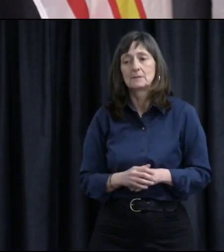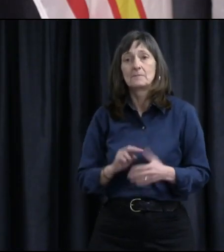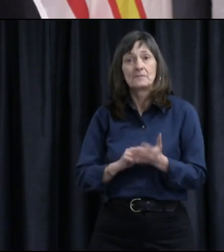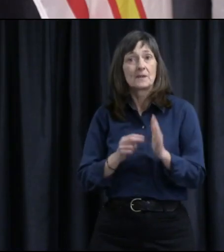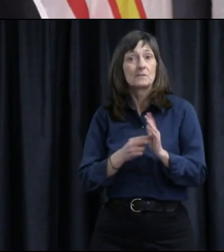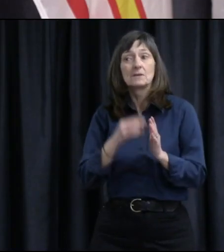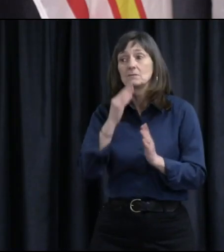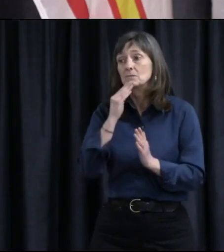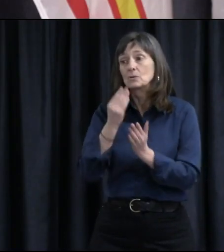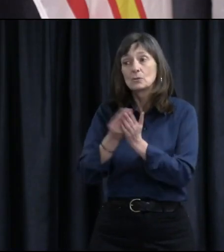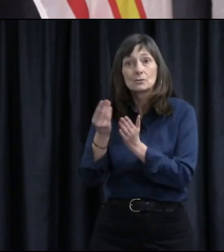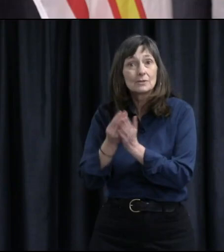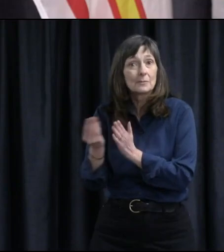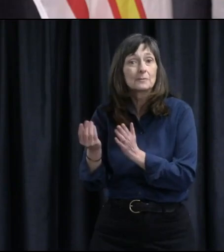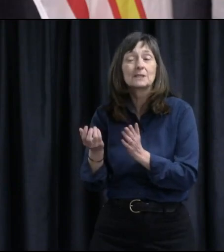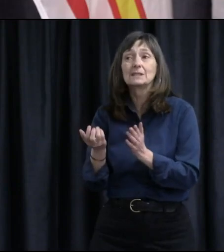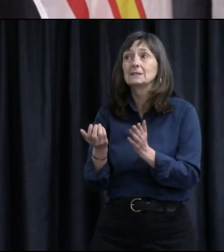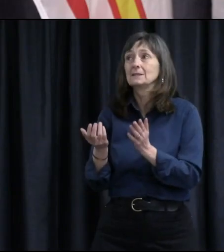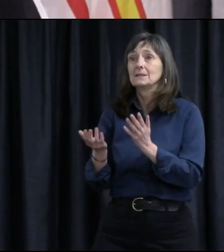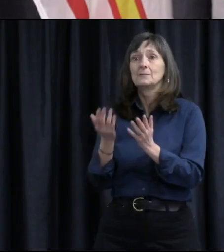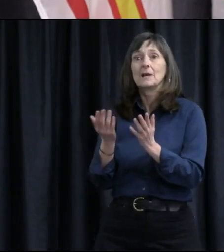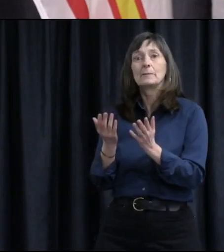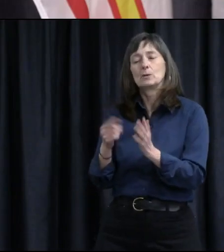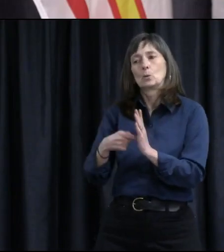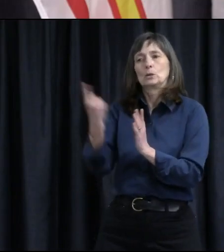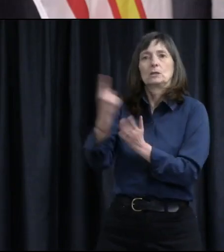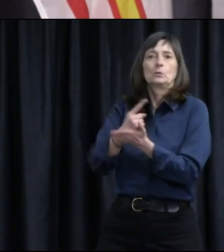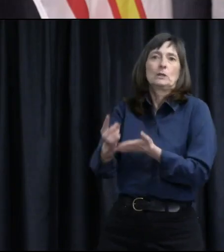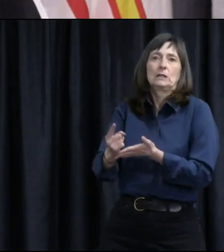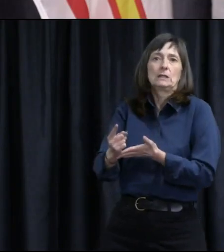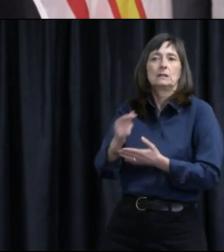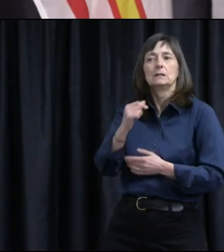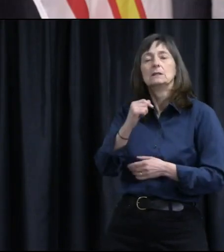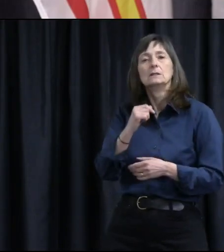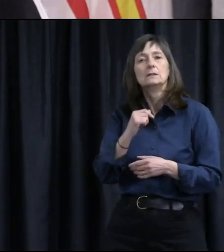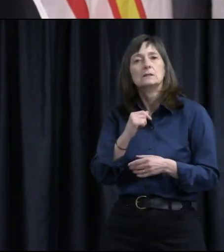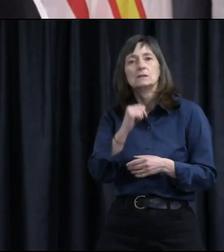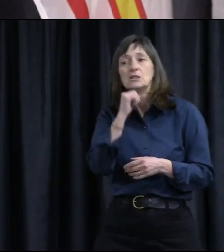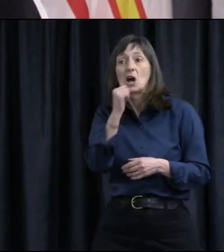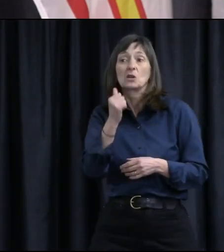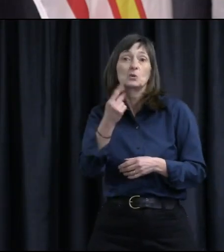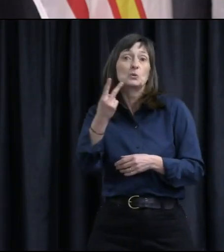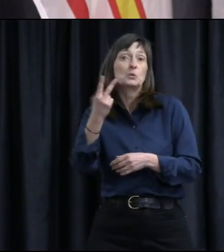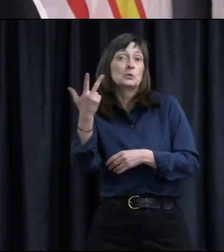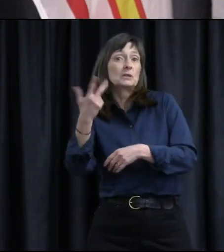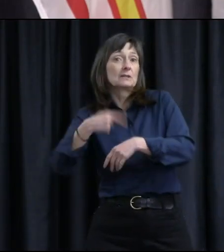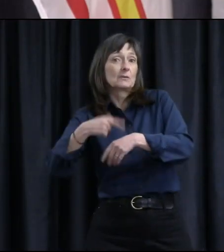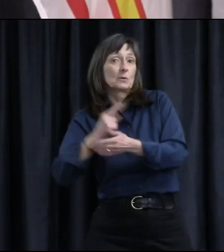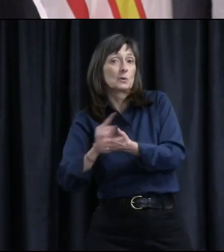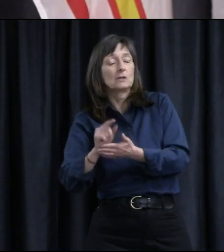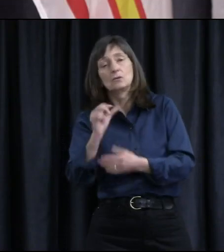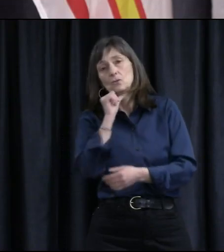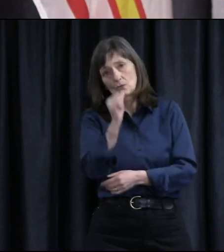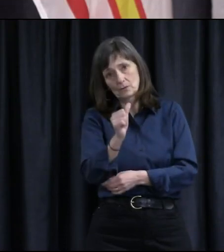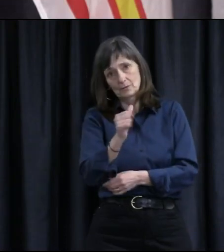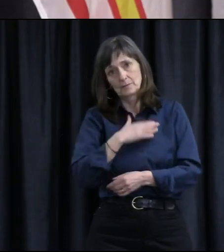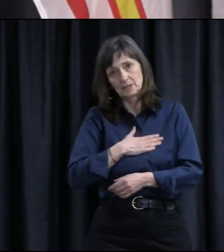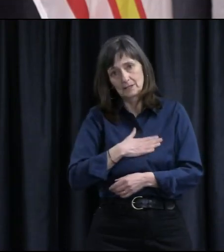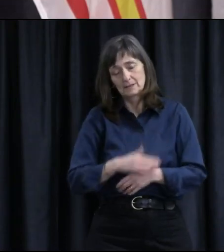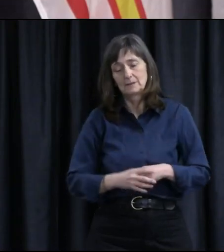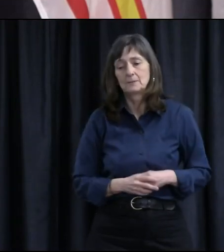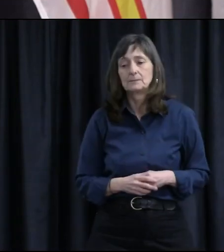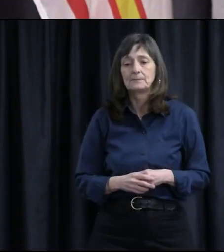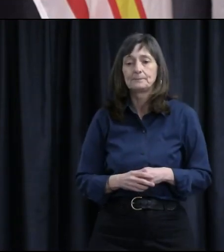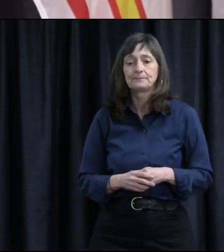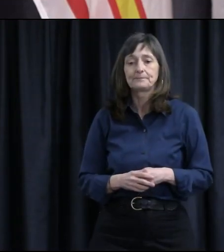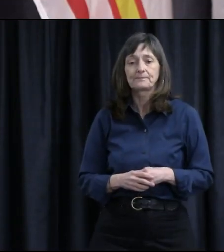such as grocery shopping, and moving that to once a week instead of several times a week. Our